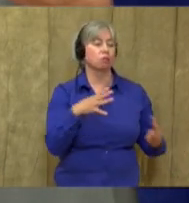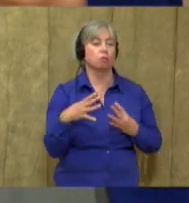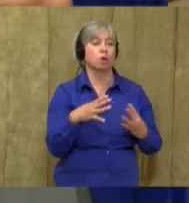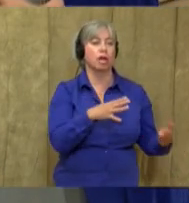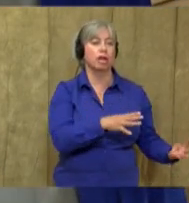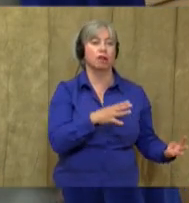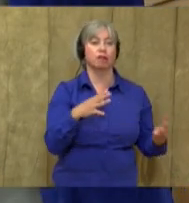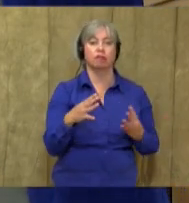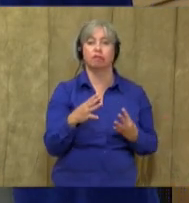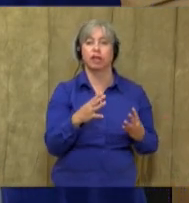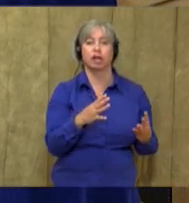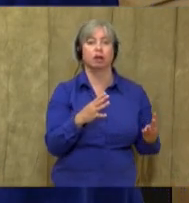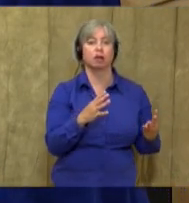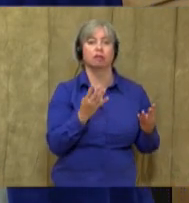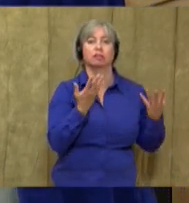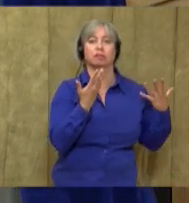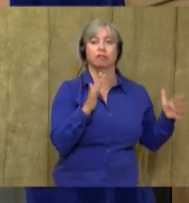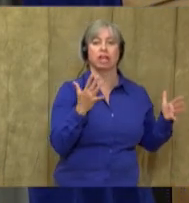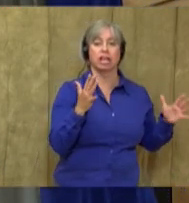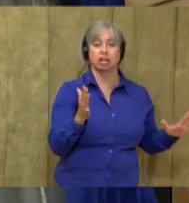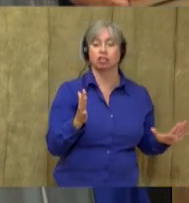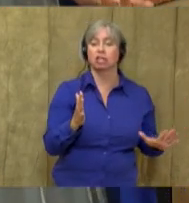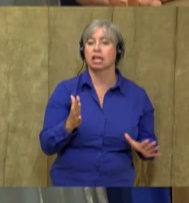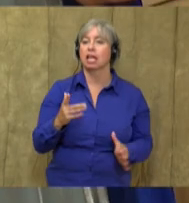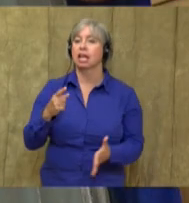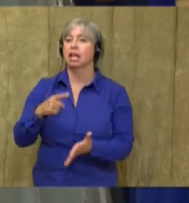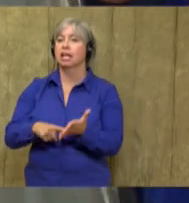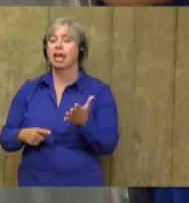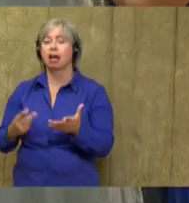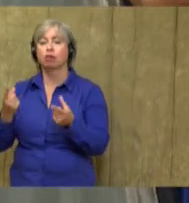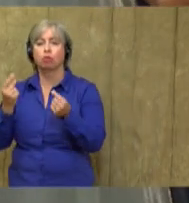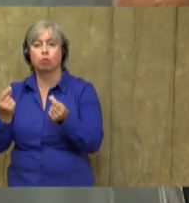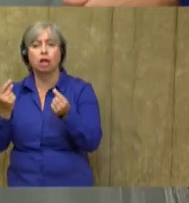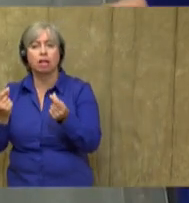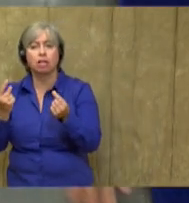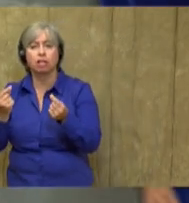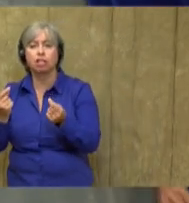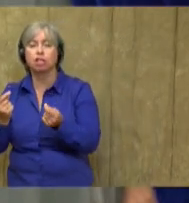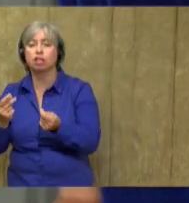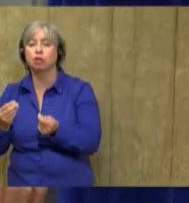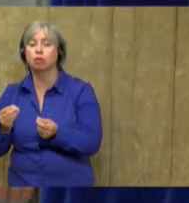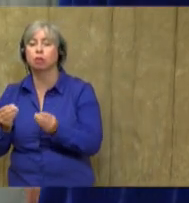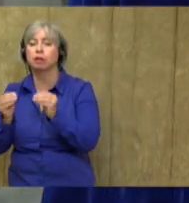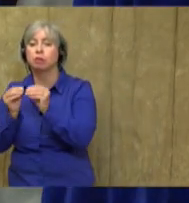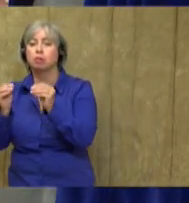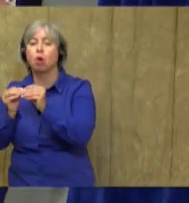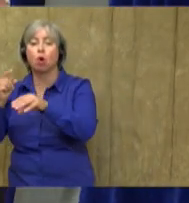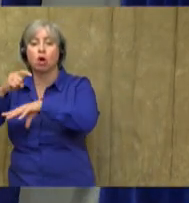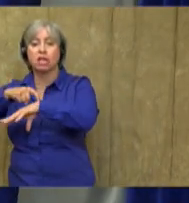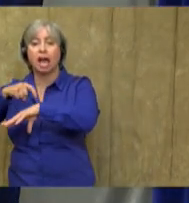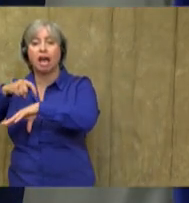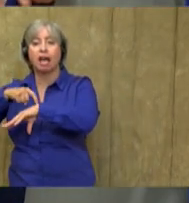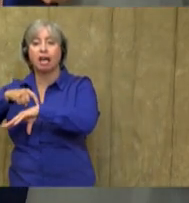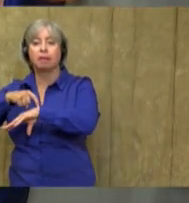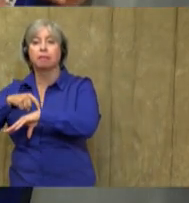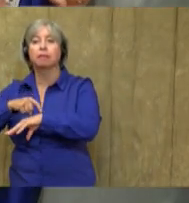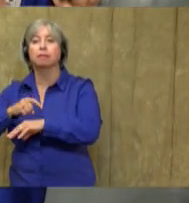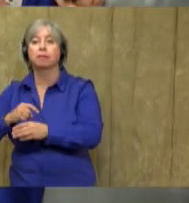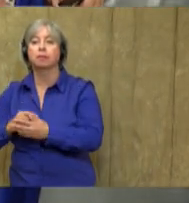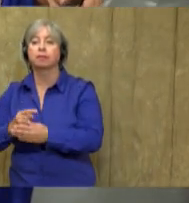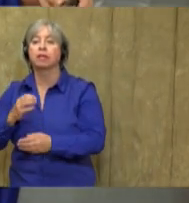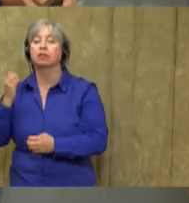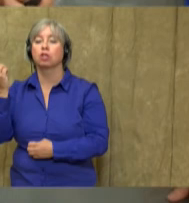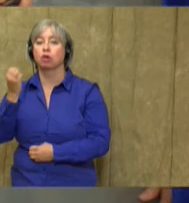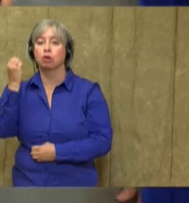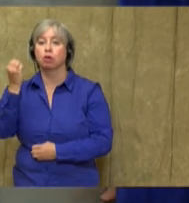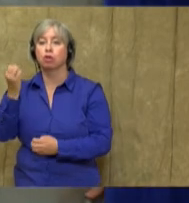major talk of the day. Now people are going to say, what can we do with this spare time and with this extra money that we have? So Europe's economy